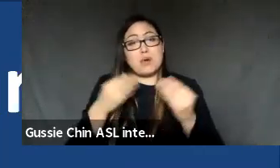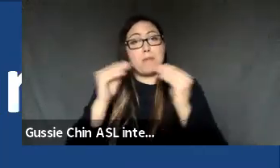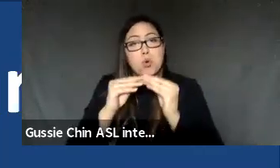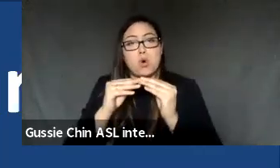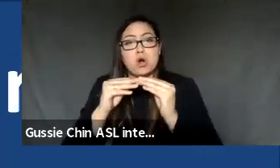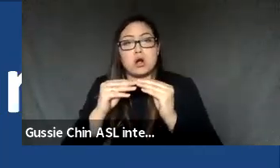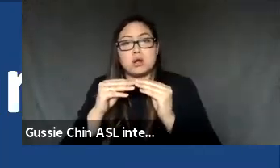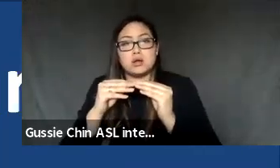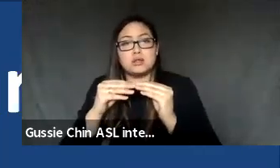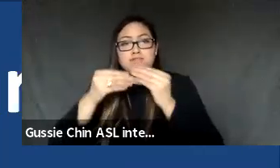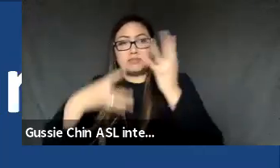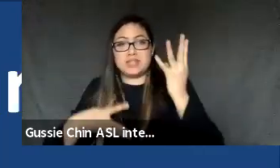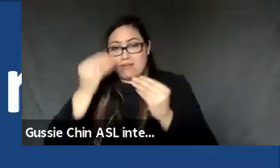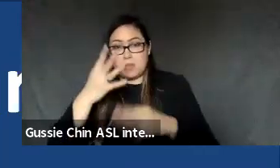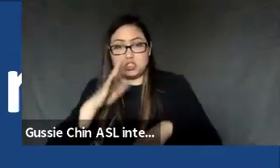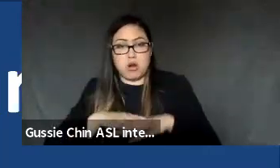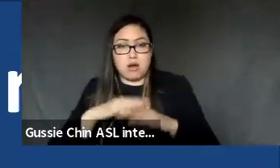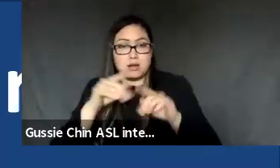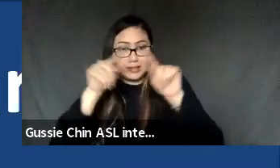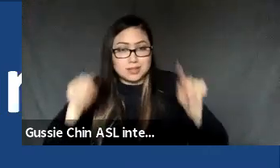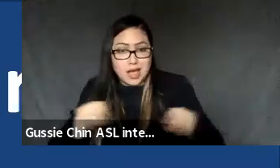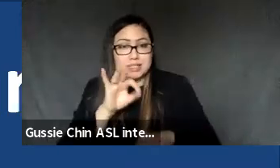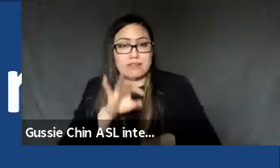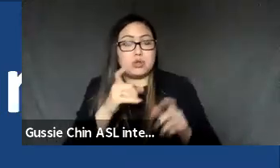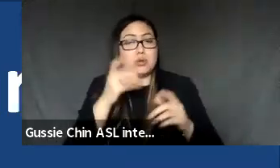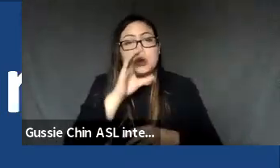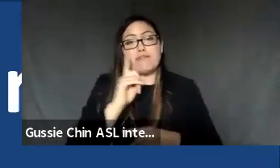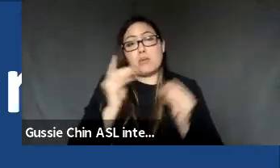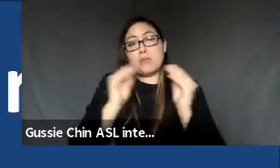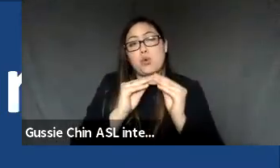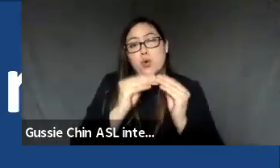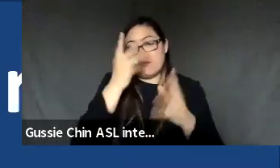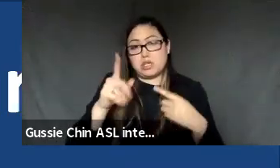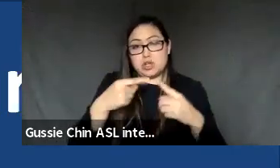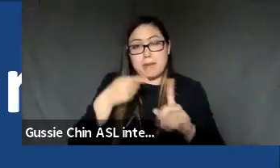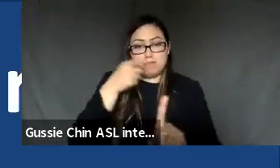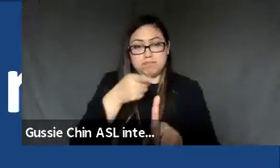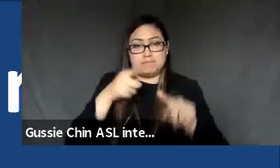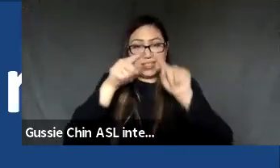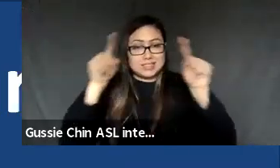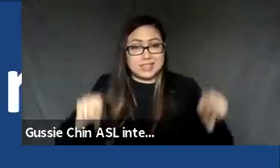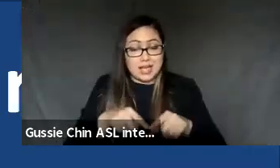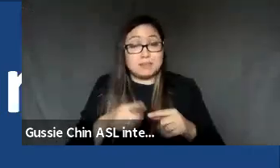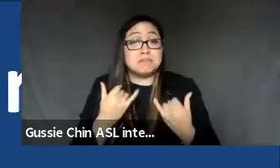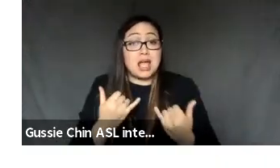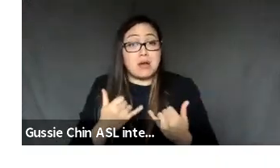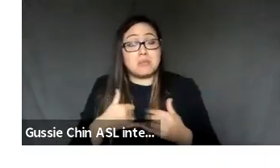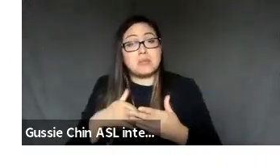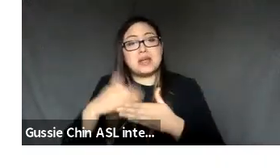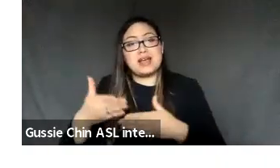So please check that if you're looking for additional information on signage. This time we'll move to the next slide.